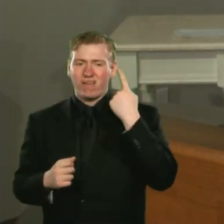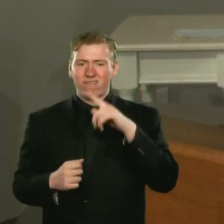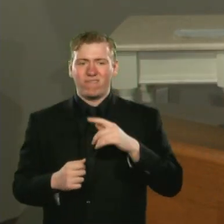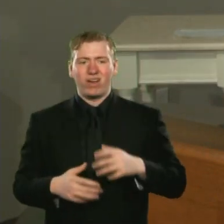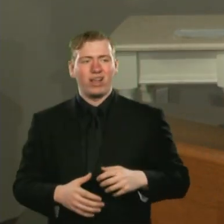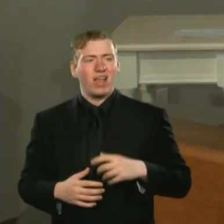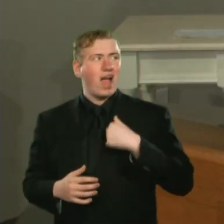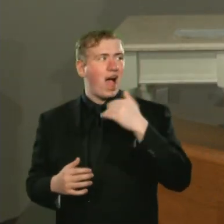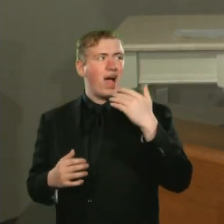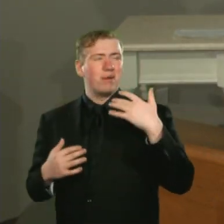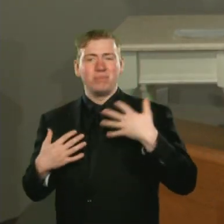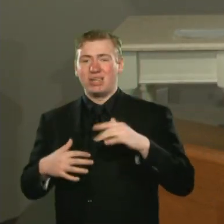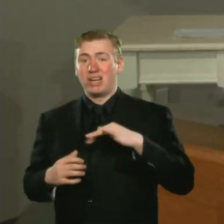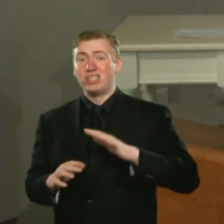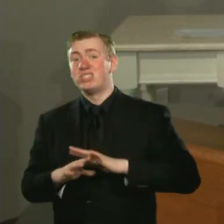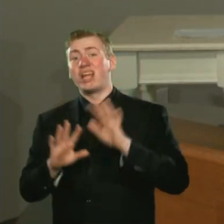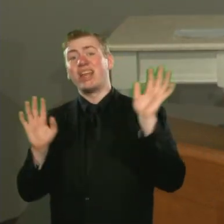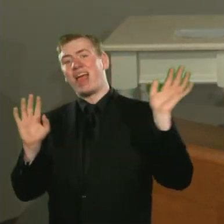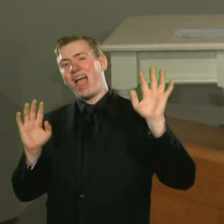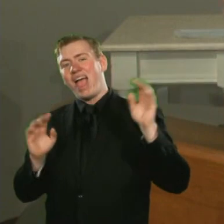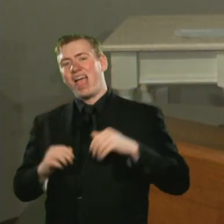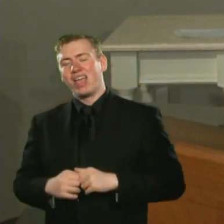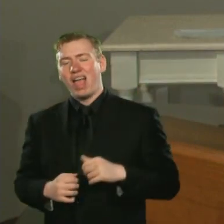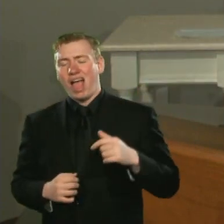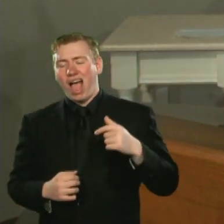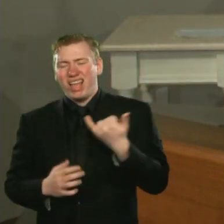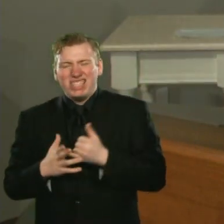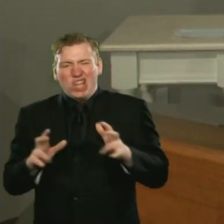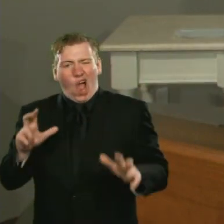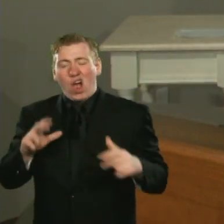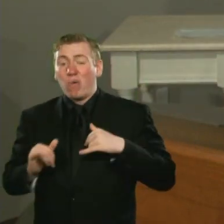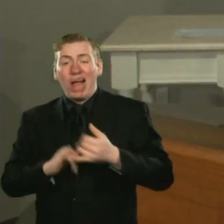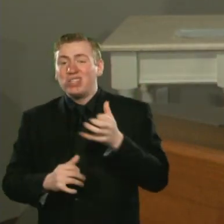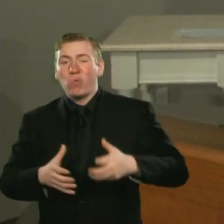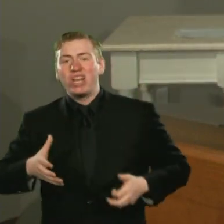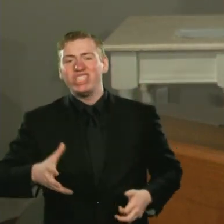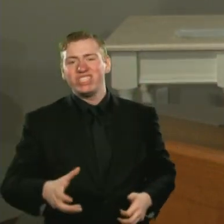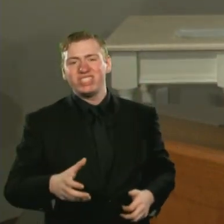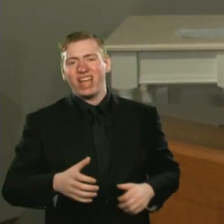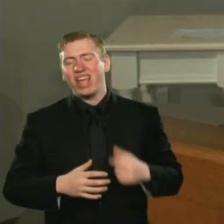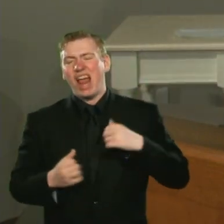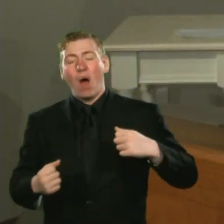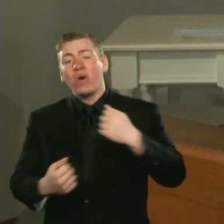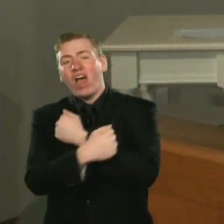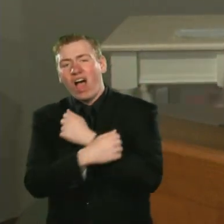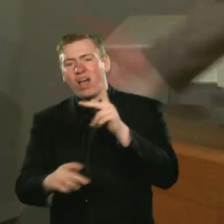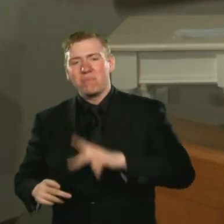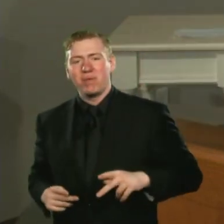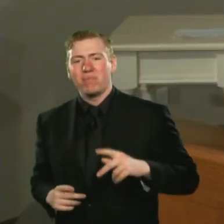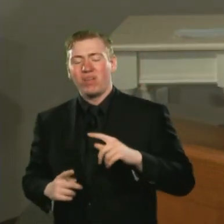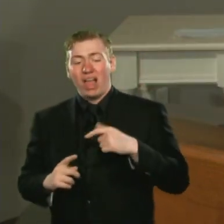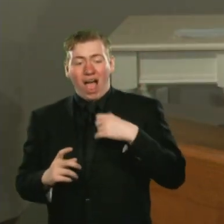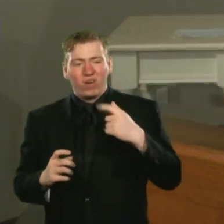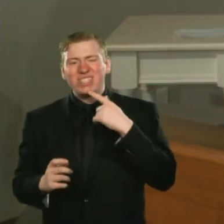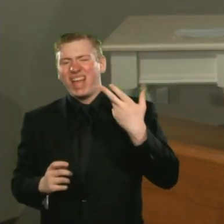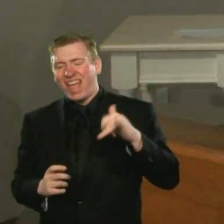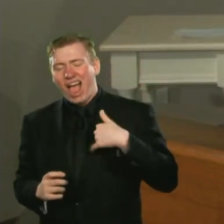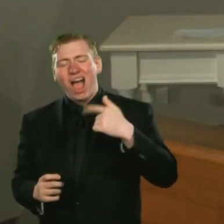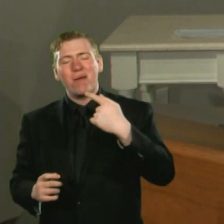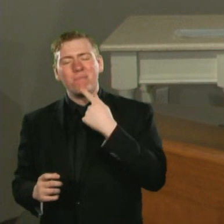tired of just doing this or, hey, how you doing? I'm awkward. I want to just shake hands. I want to hug some people and say, hey, I miss